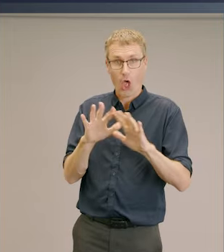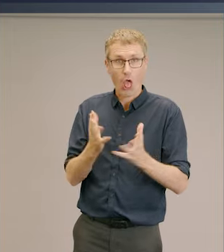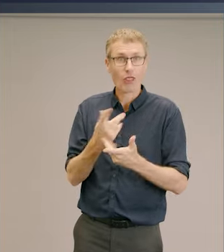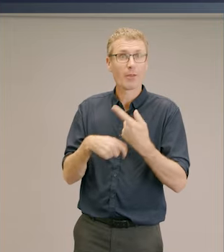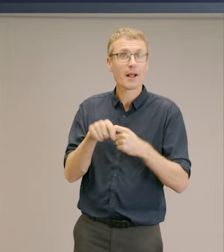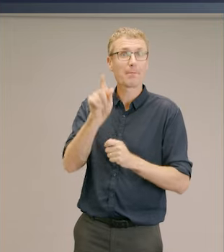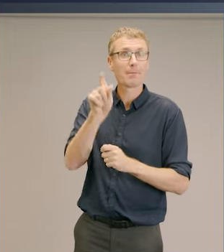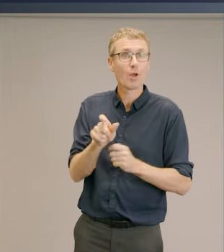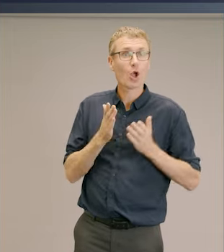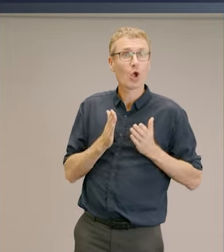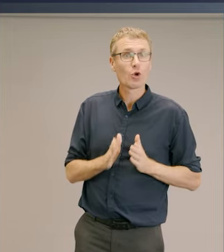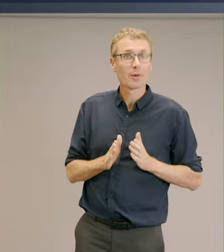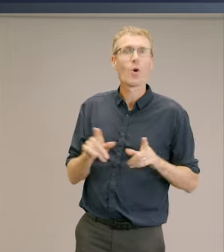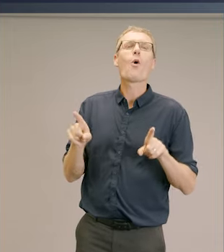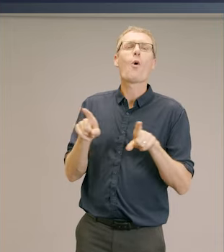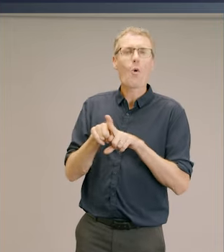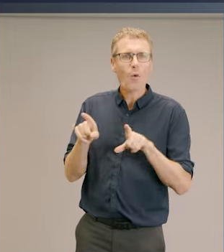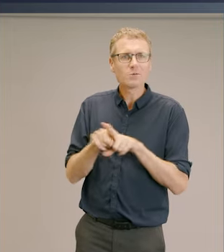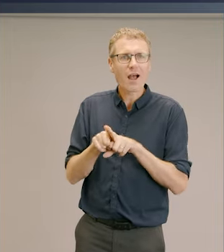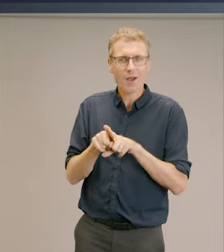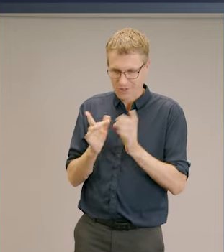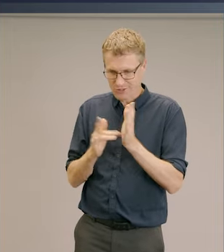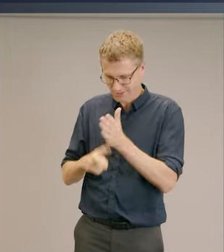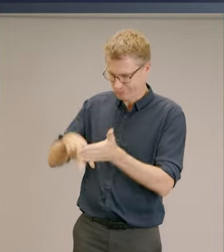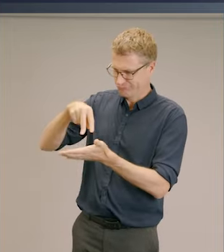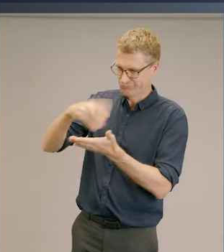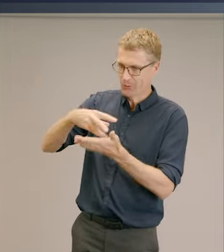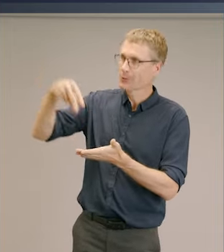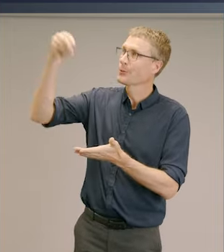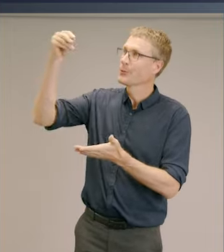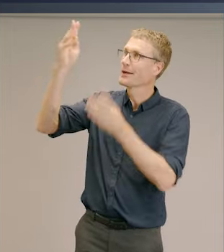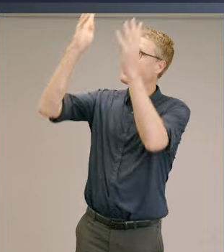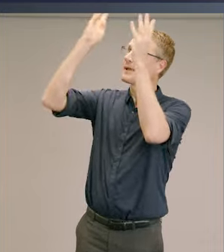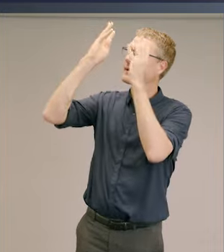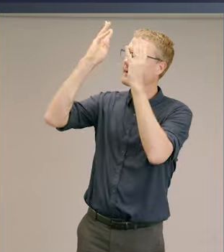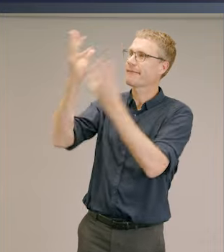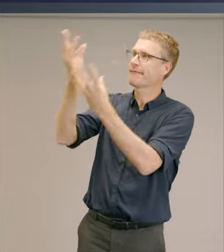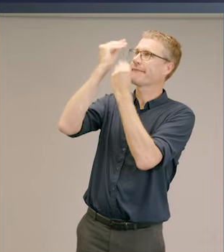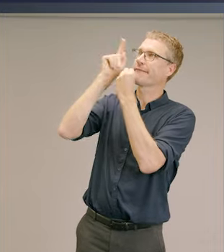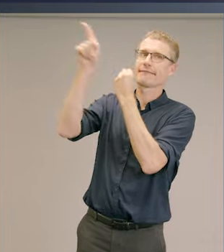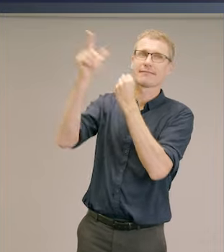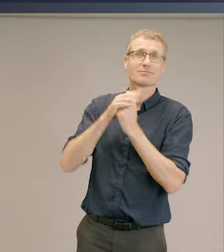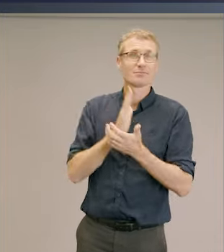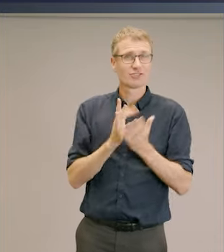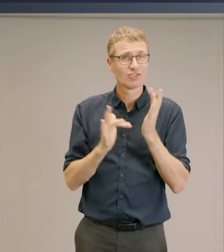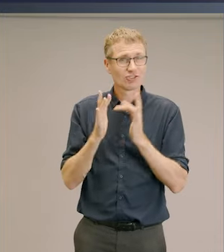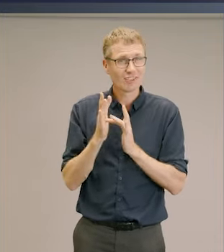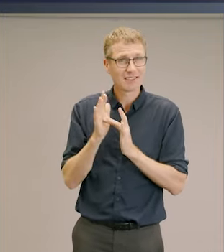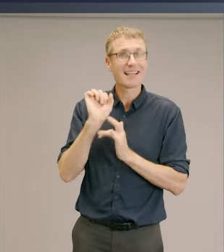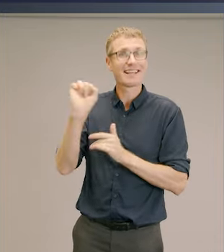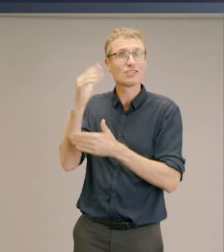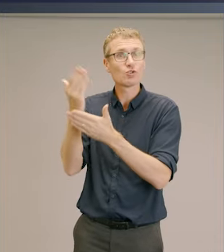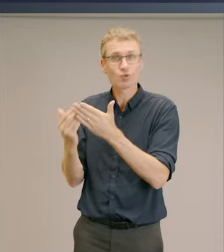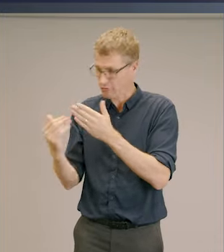King, because Jesus' story has changed our story forever. Jesus' story is our